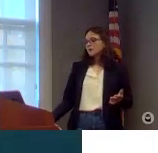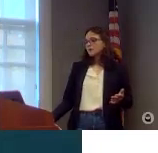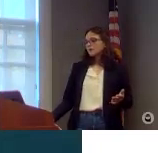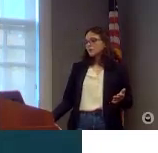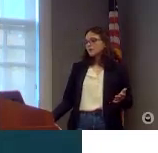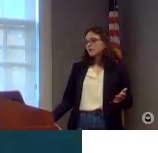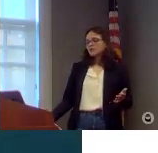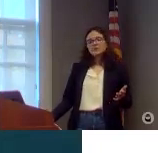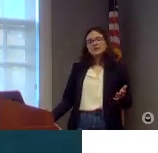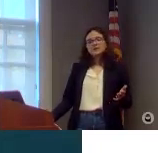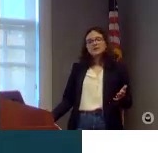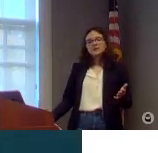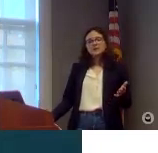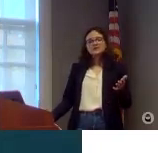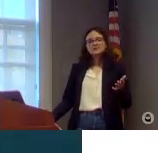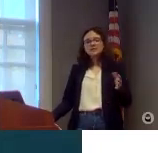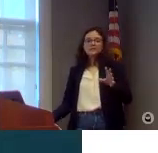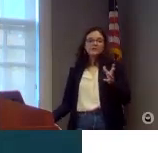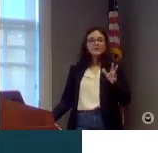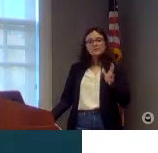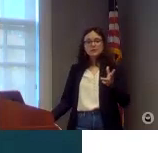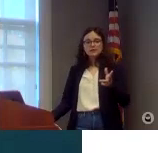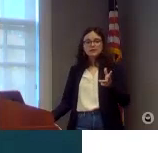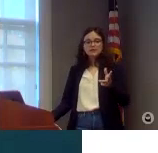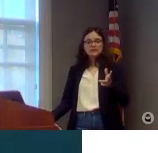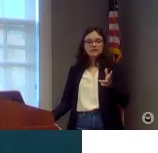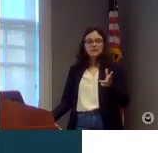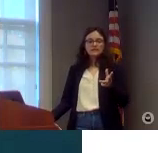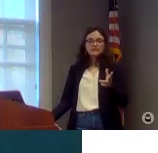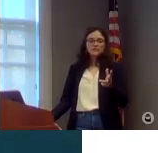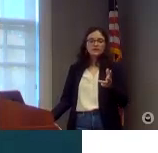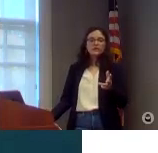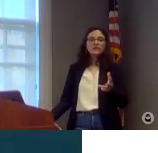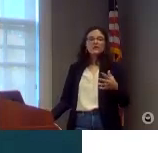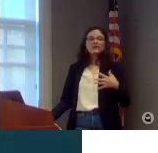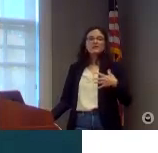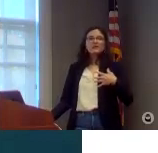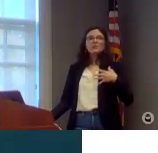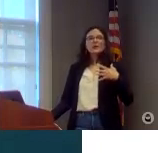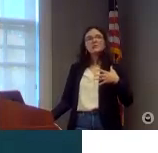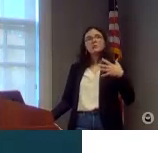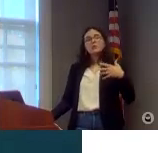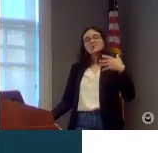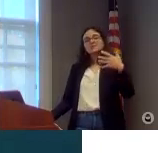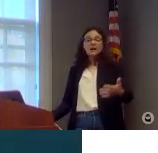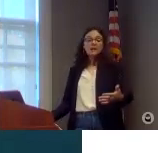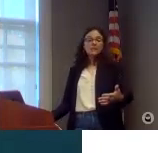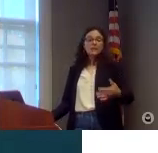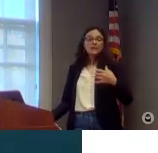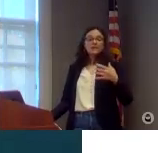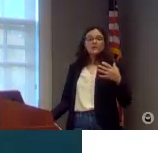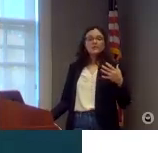really important because one of the ways that we had to think about conceptualizing these data has to do with the way we